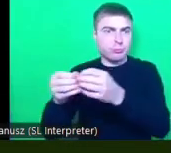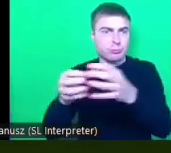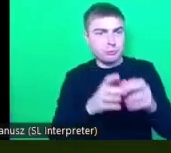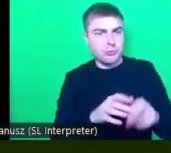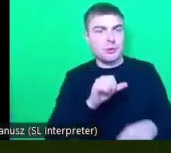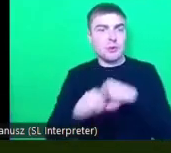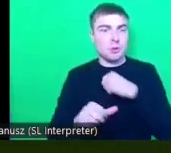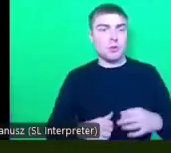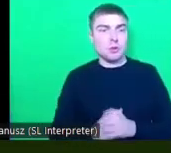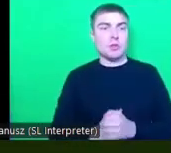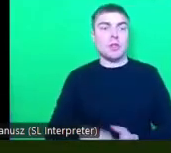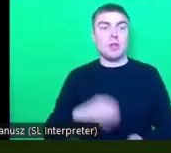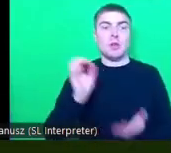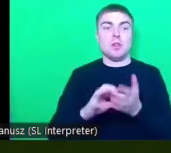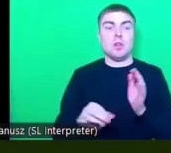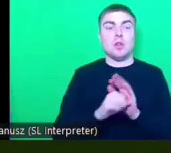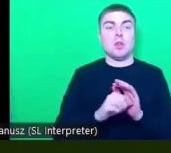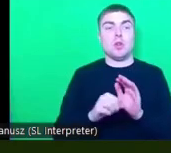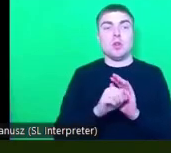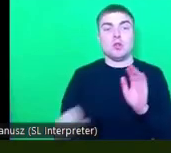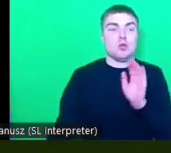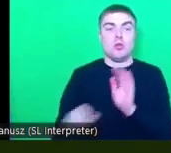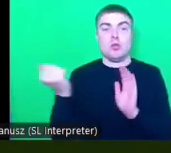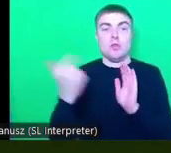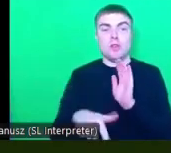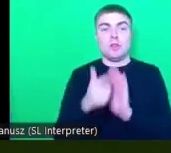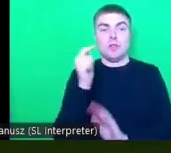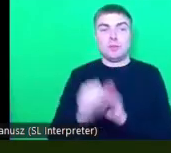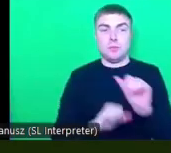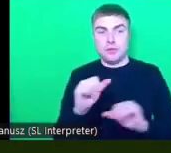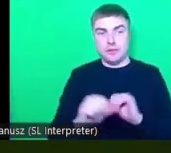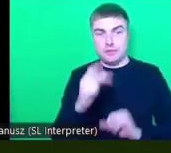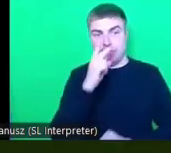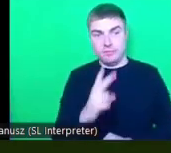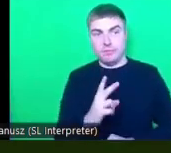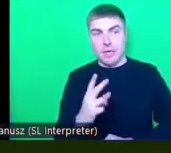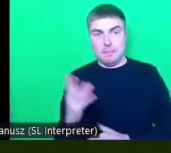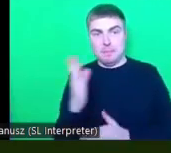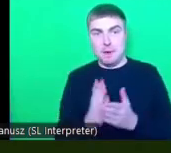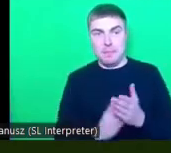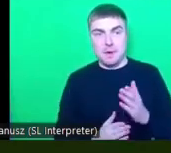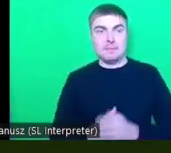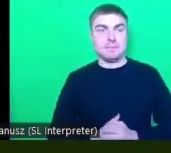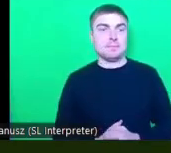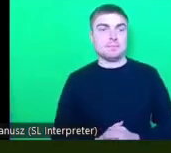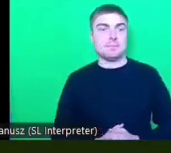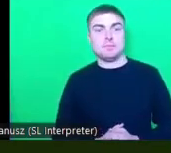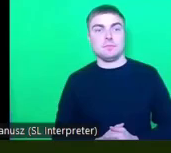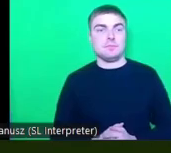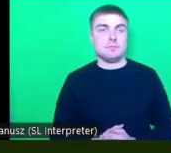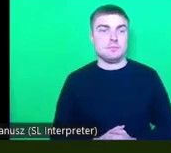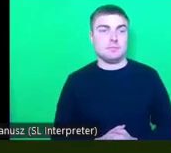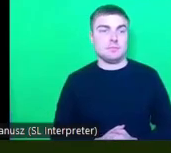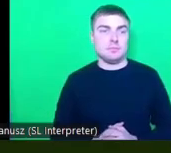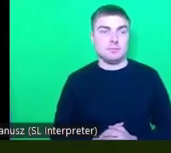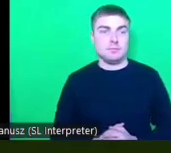2017. So you see here the distribution have been pretty similar during this time period. And this is actually the distribution range during